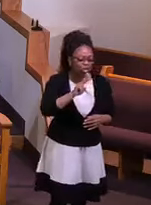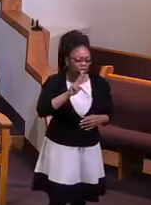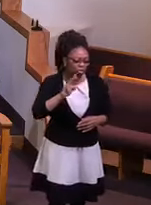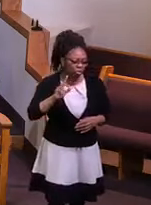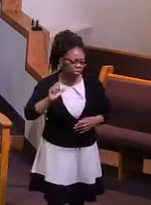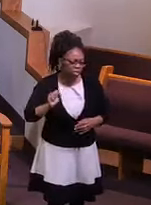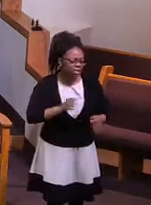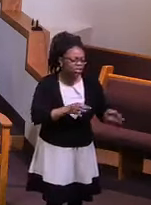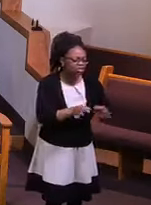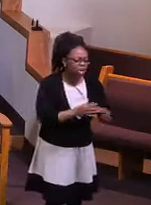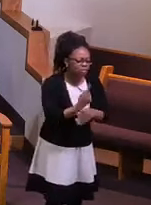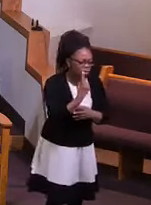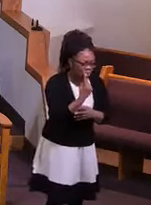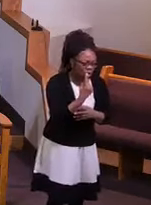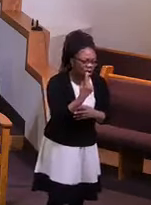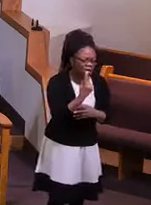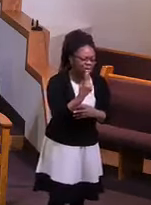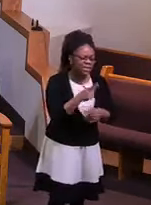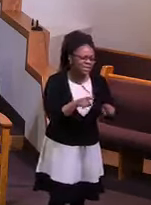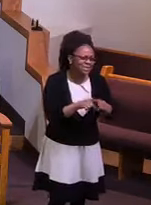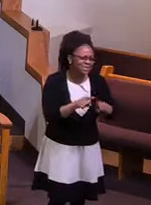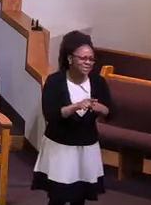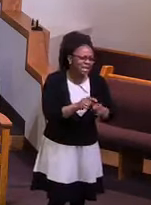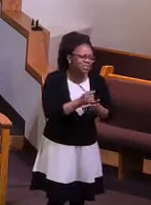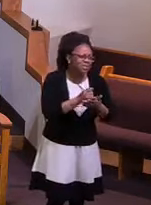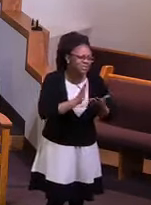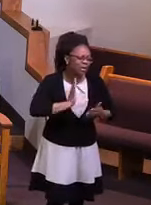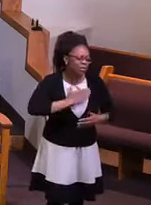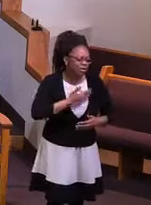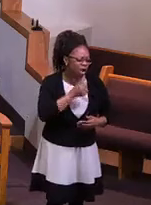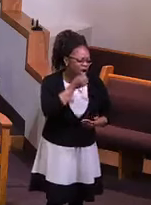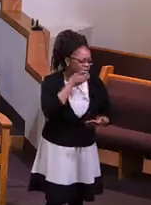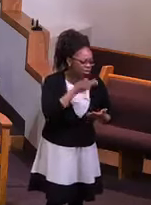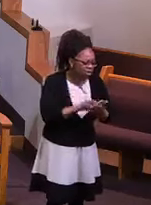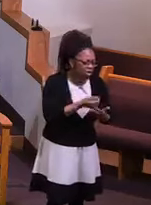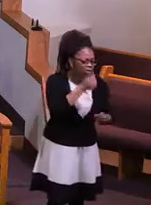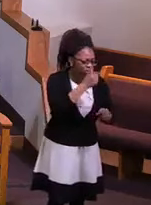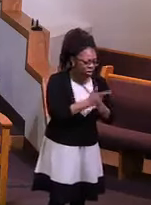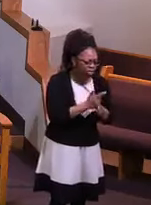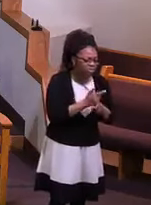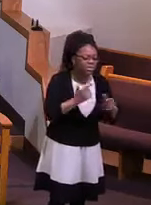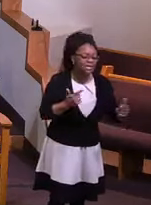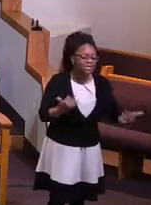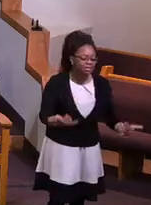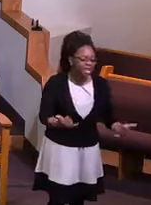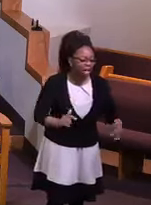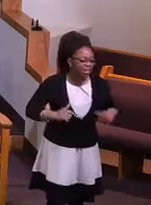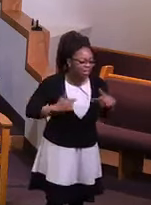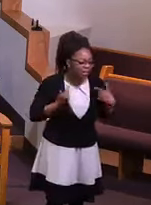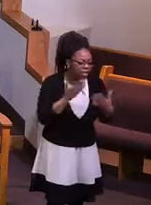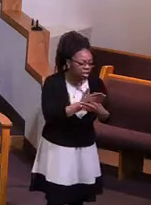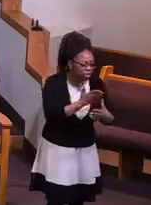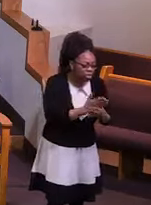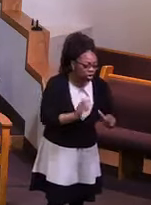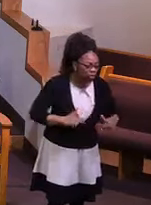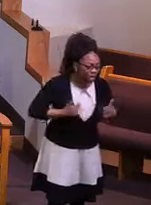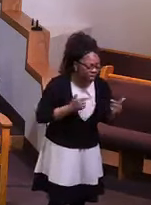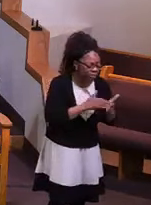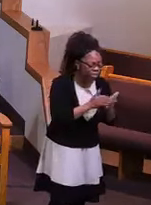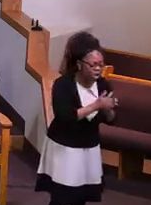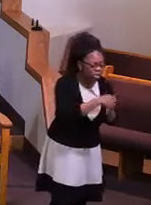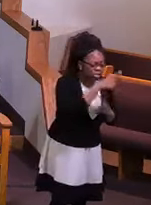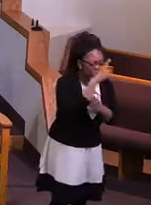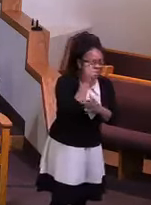indicative of many of our brothers? Many of our good brothers are now living a disturbed life, and it is often because